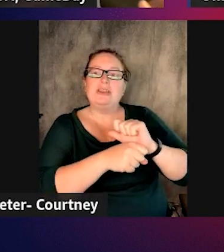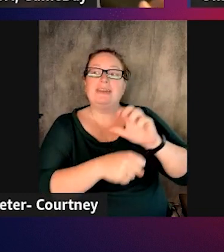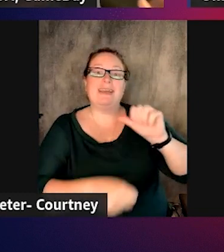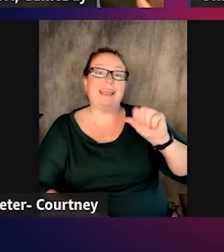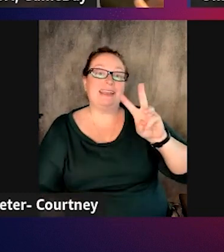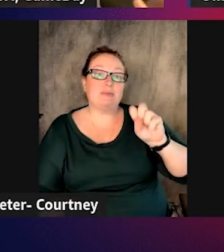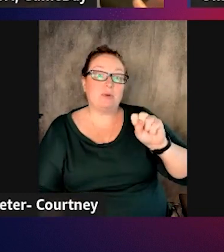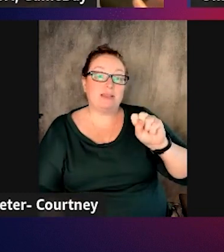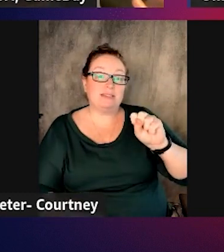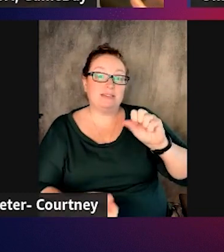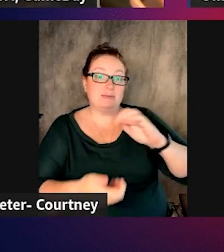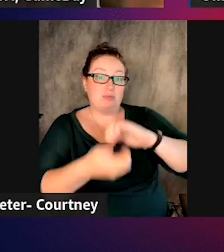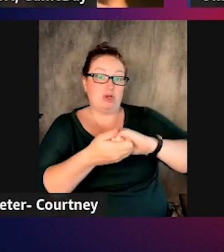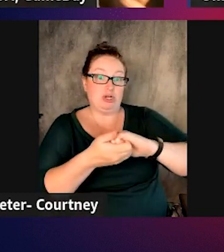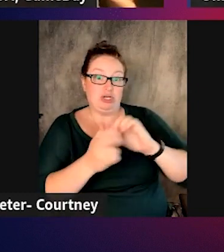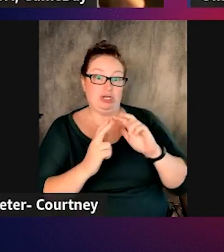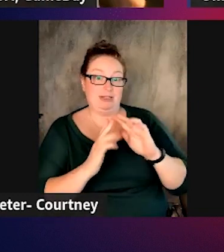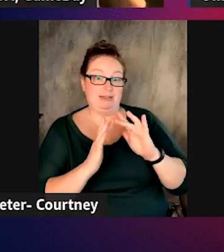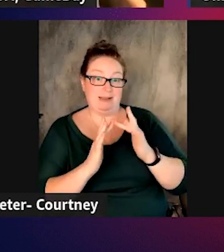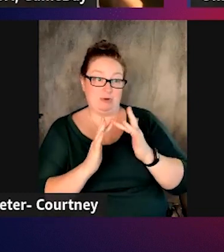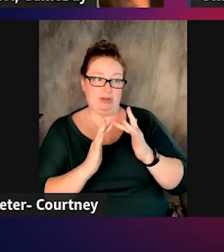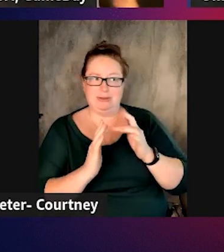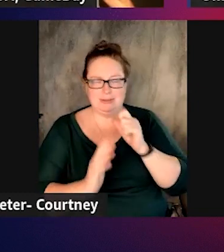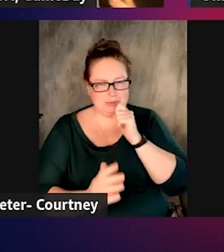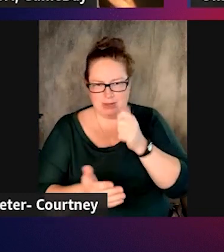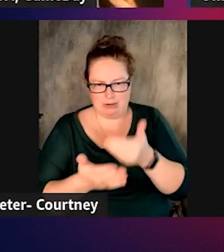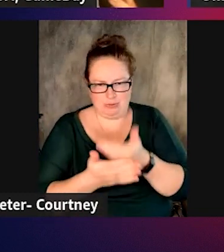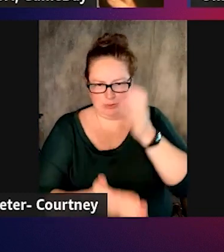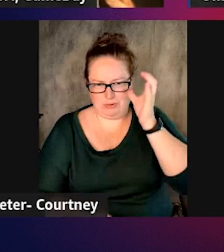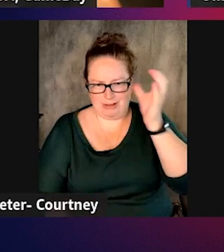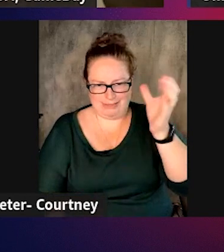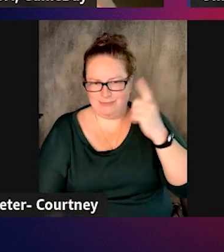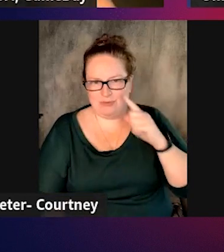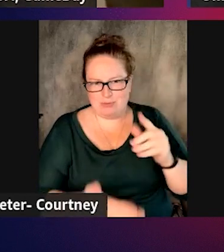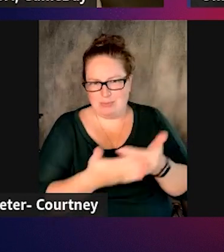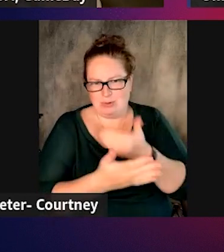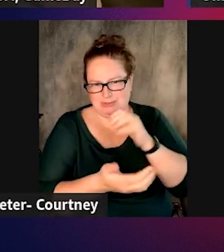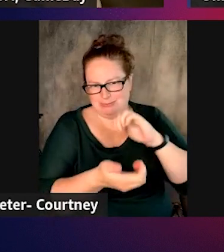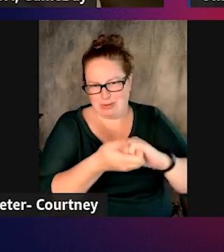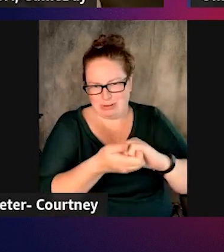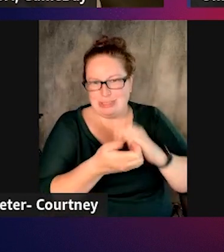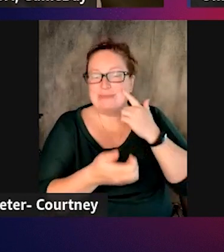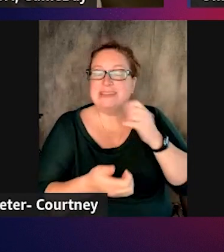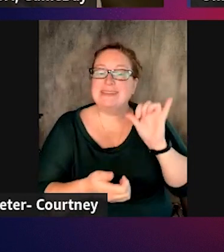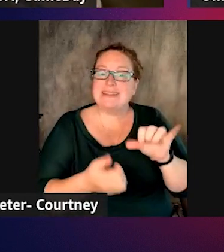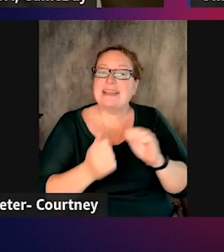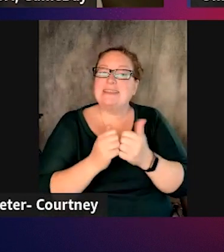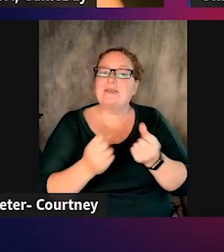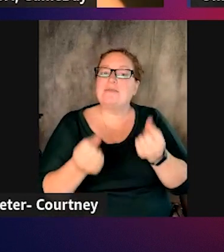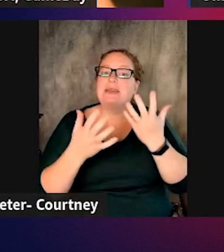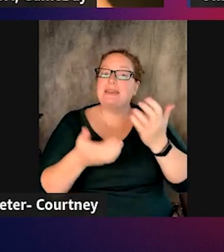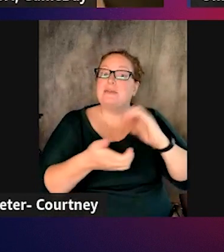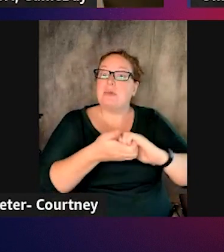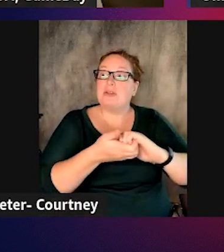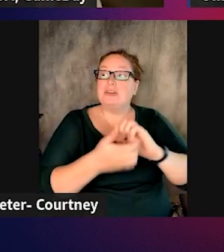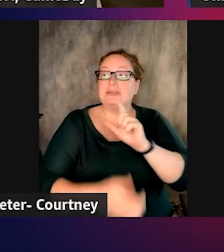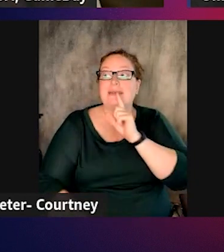AWS partner network, so it's not a new concept for most of our partners, because that's how a lot of partners